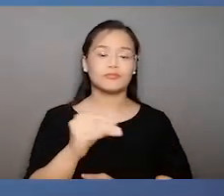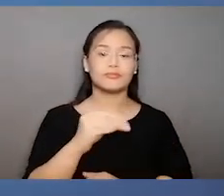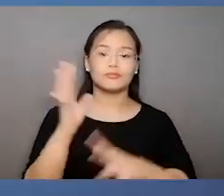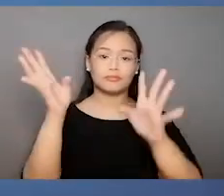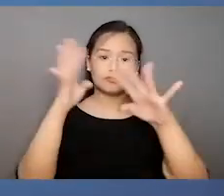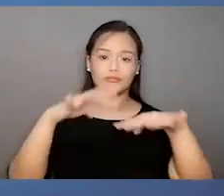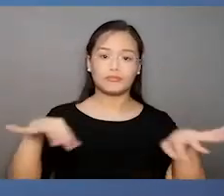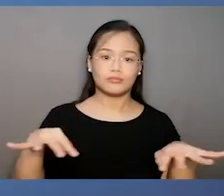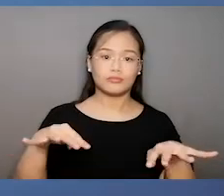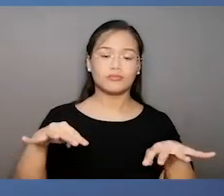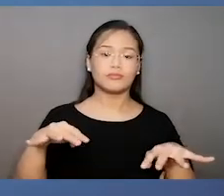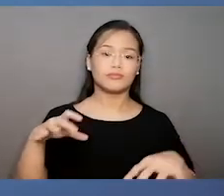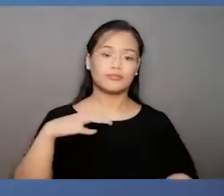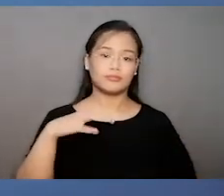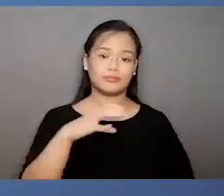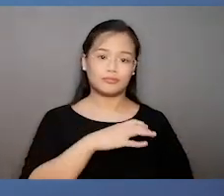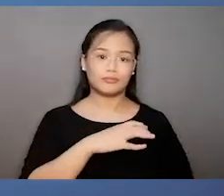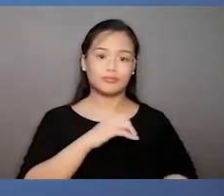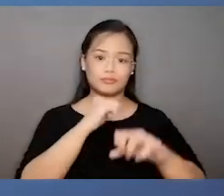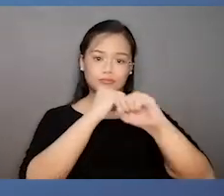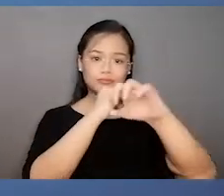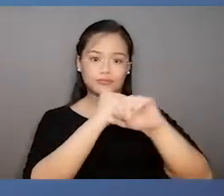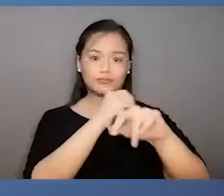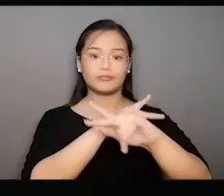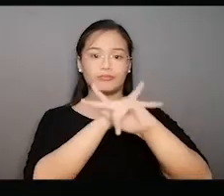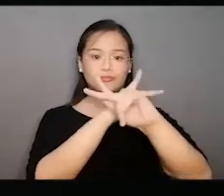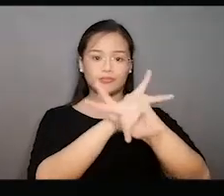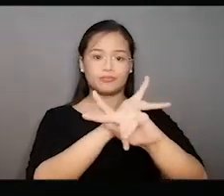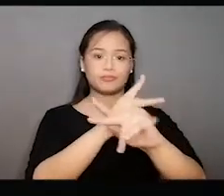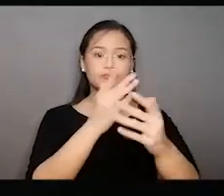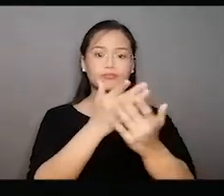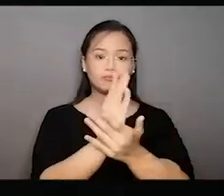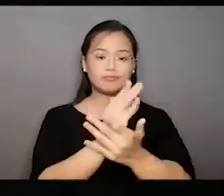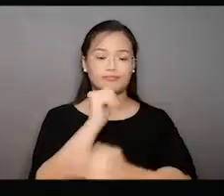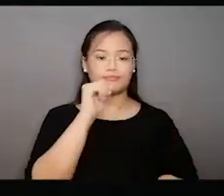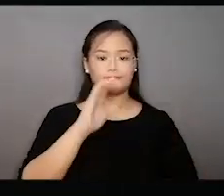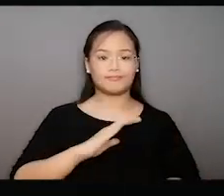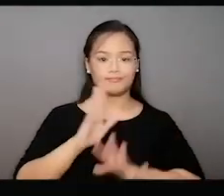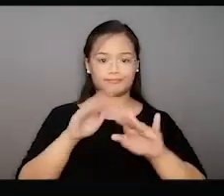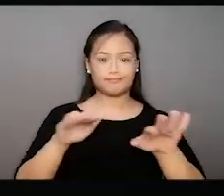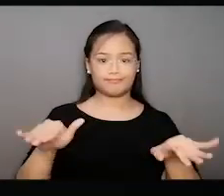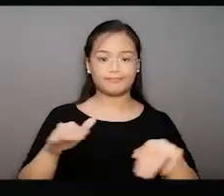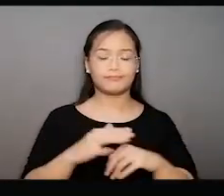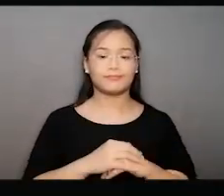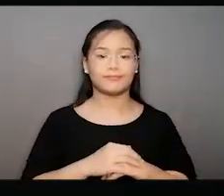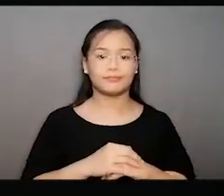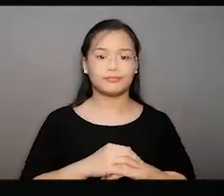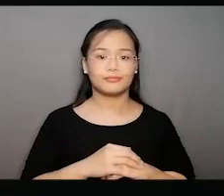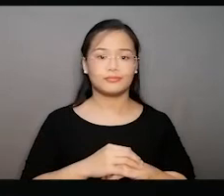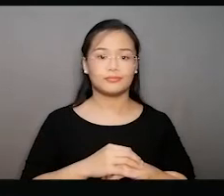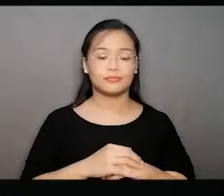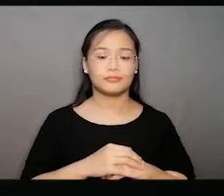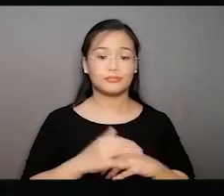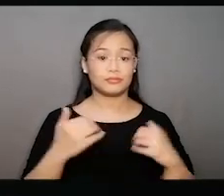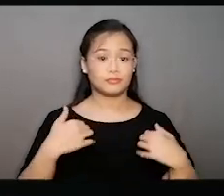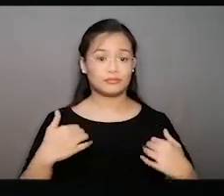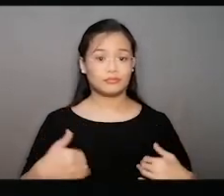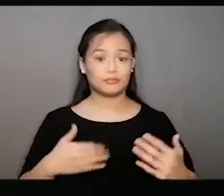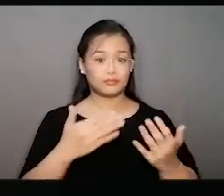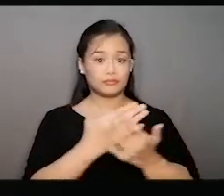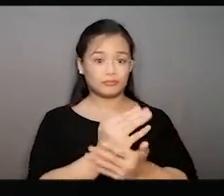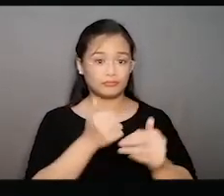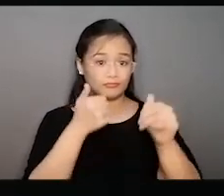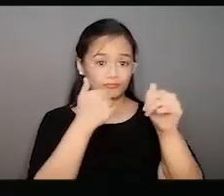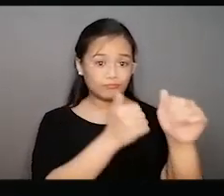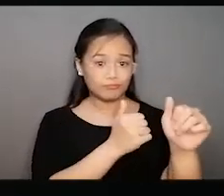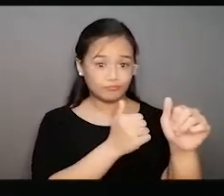and Protection of the Rights of Women and Children. So, human rights compliance